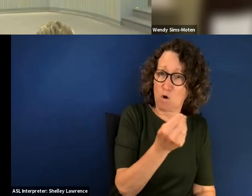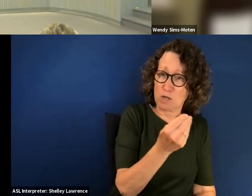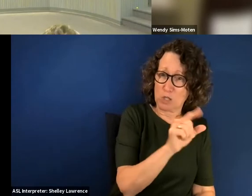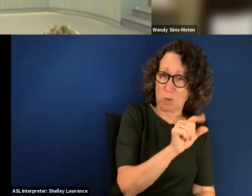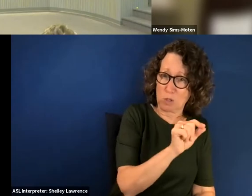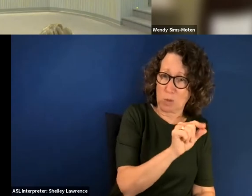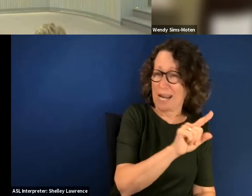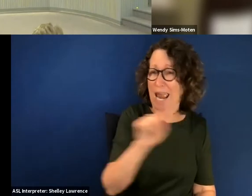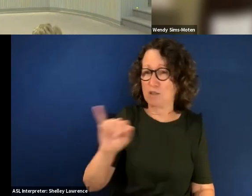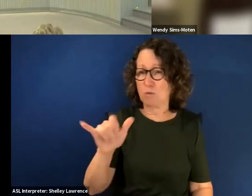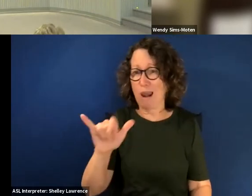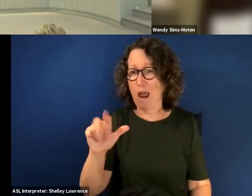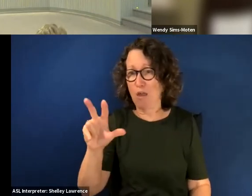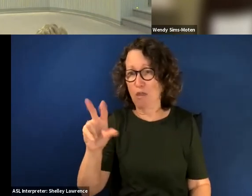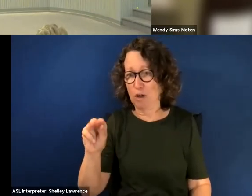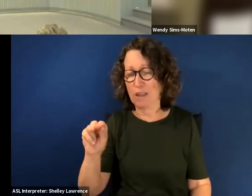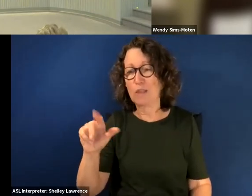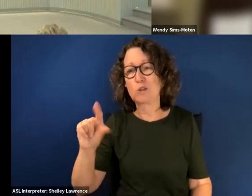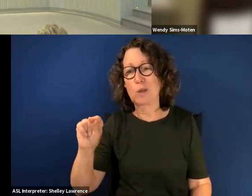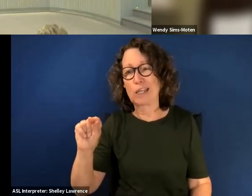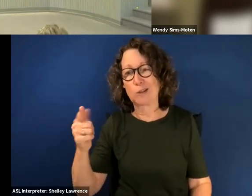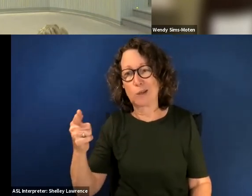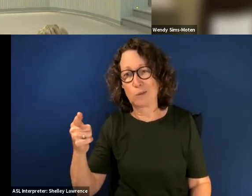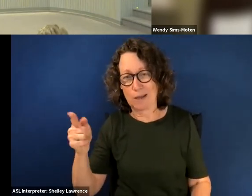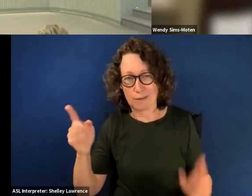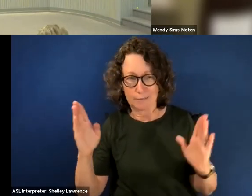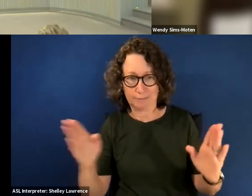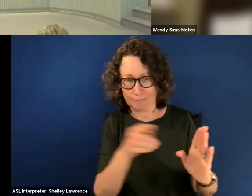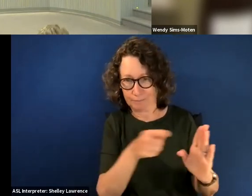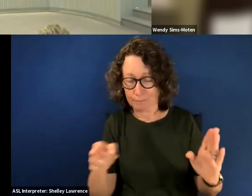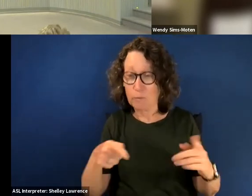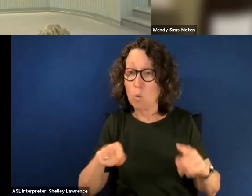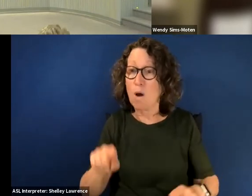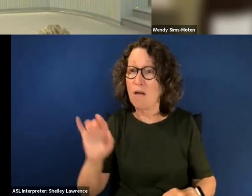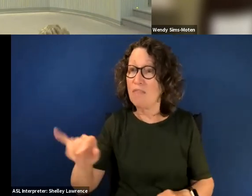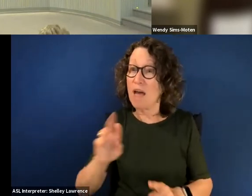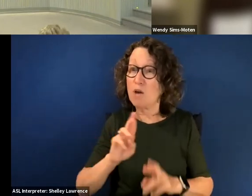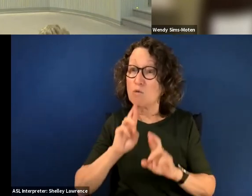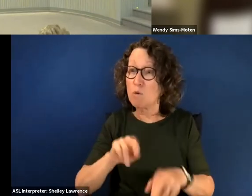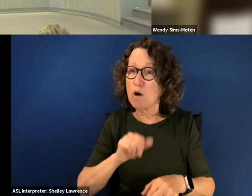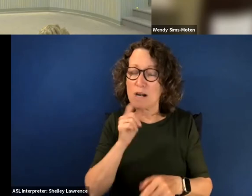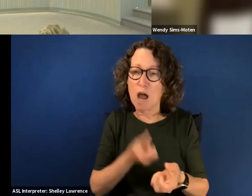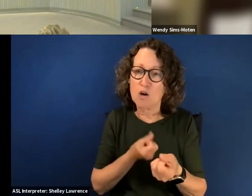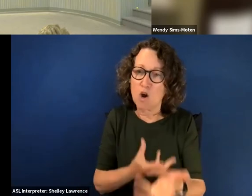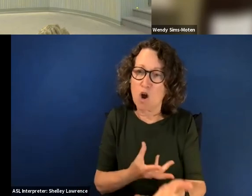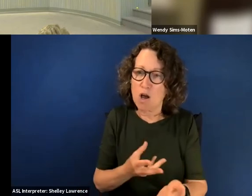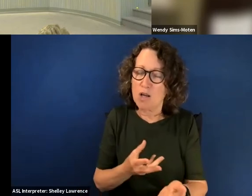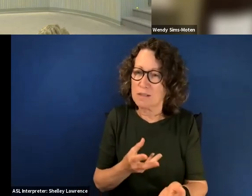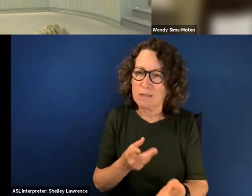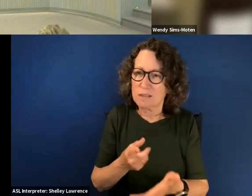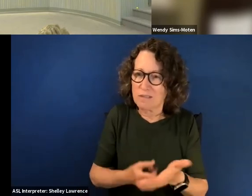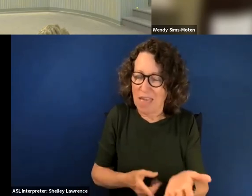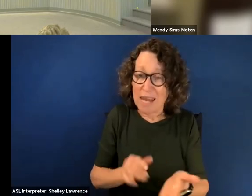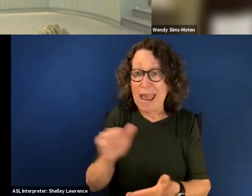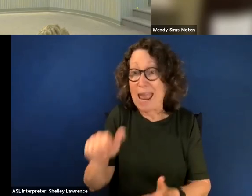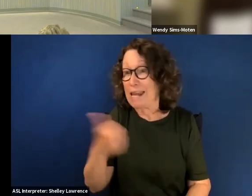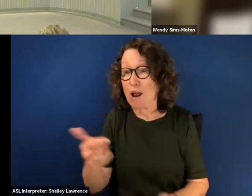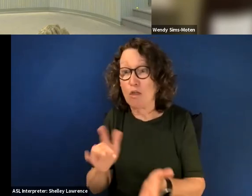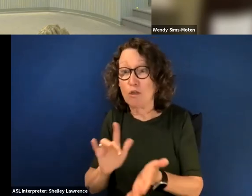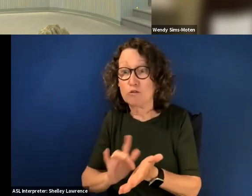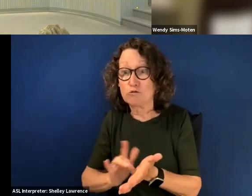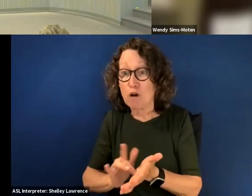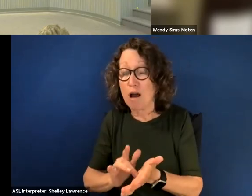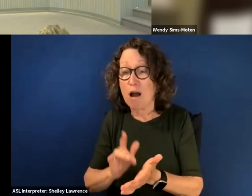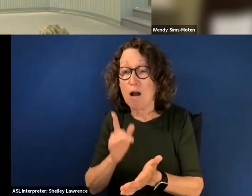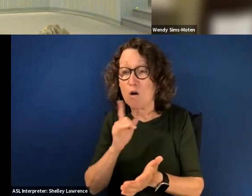and July 30th, 2021. While a VAERS report does not prove causation, if any other drug or medical product had